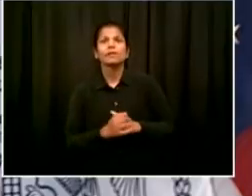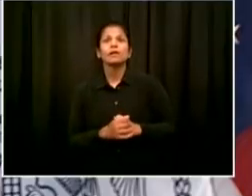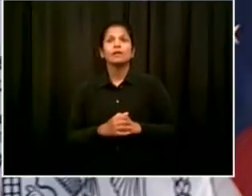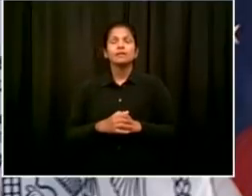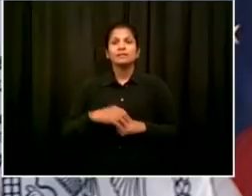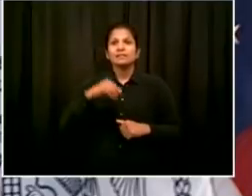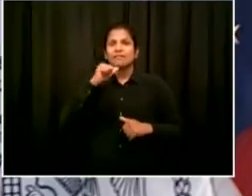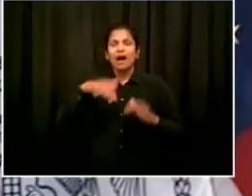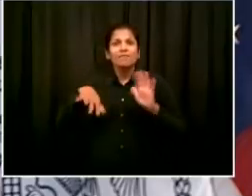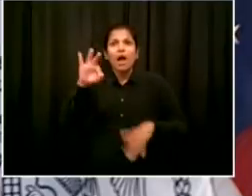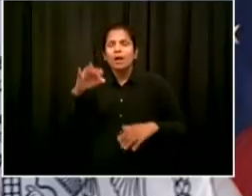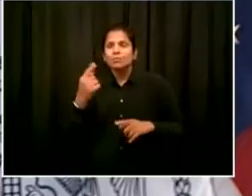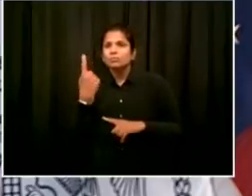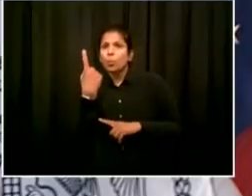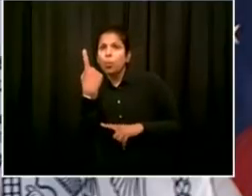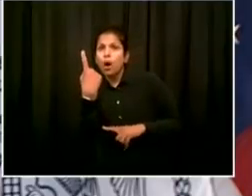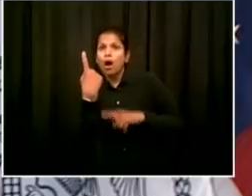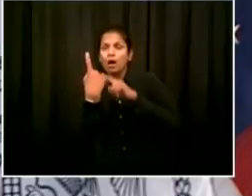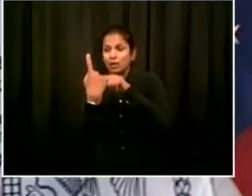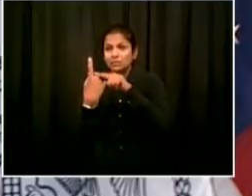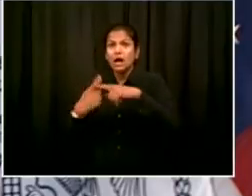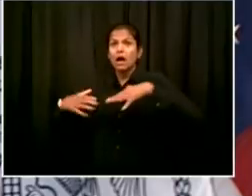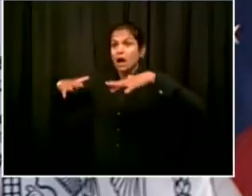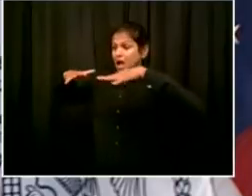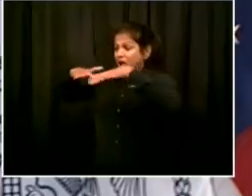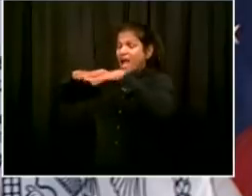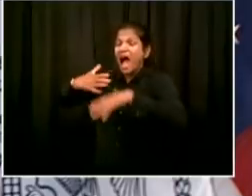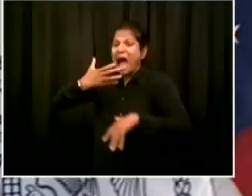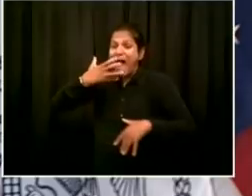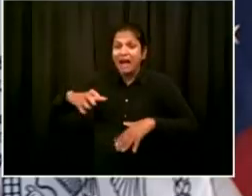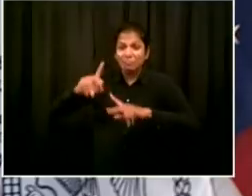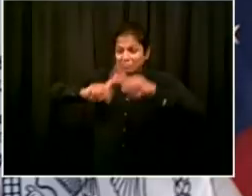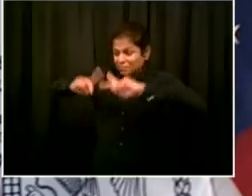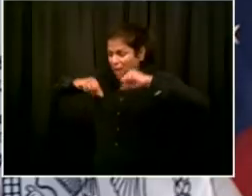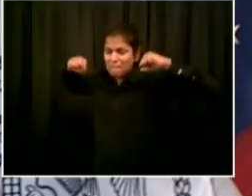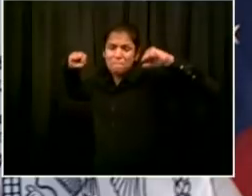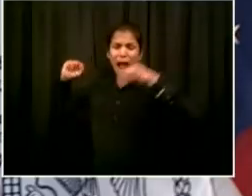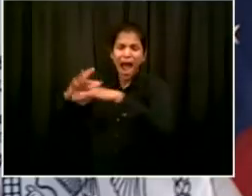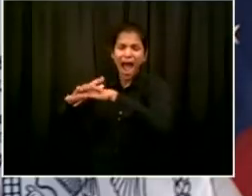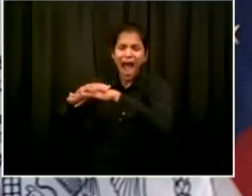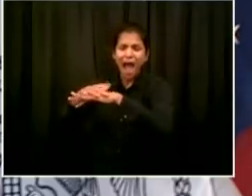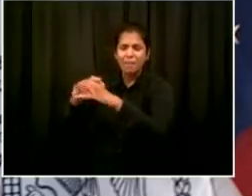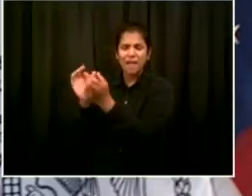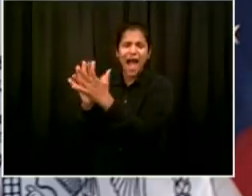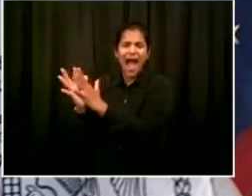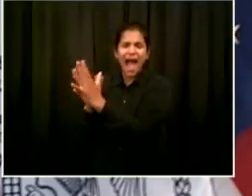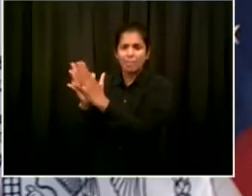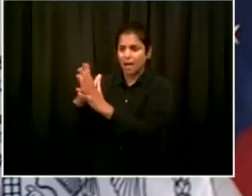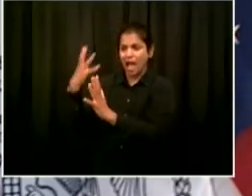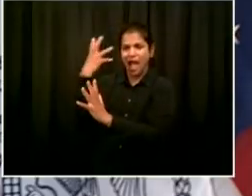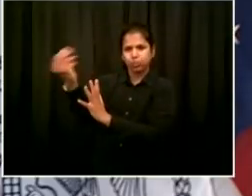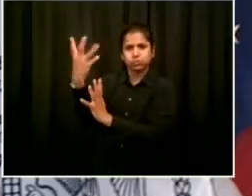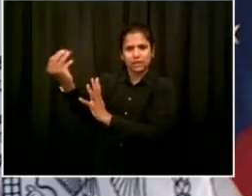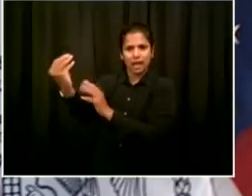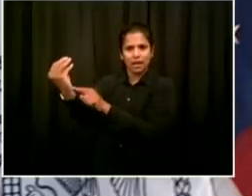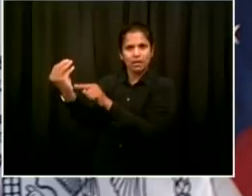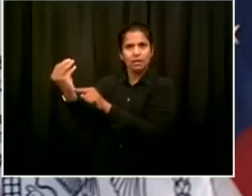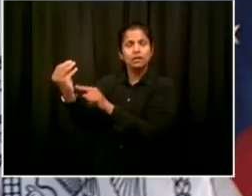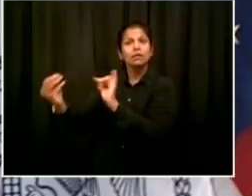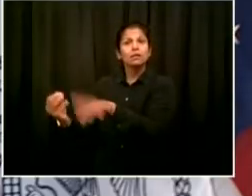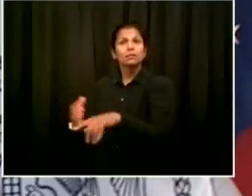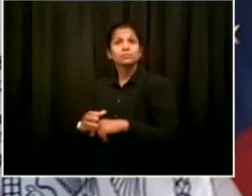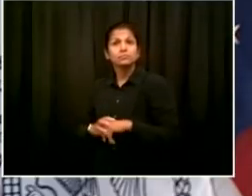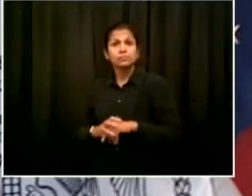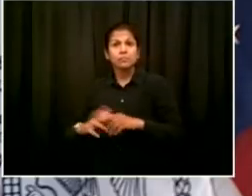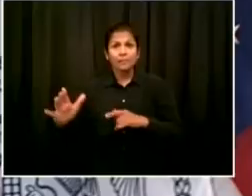to large gatherings repeatedly. We do interview patients and ask them about attendance at gatherings. We find